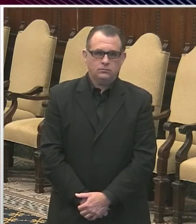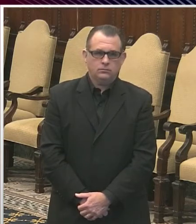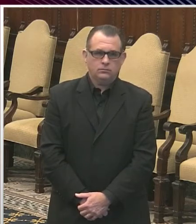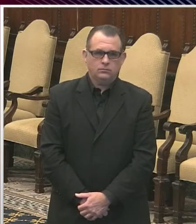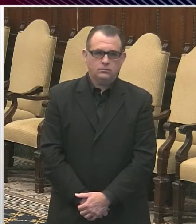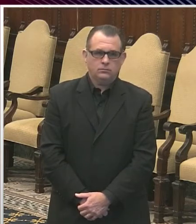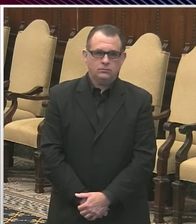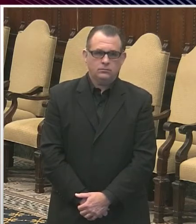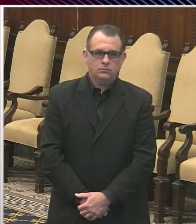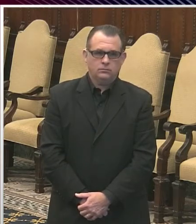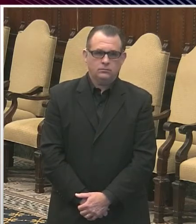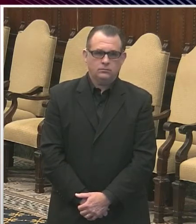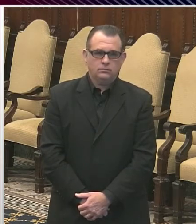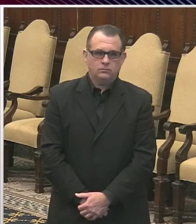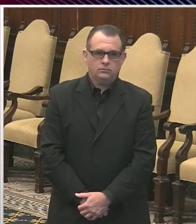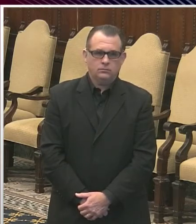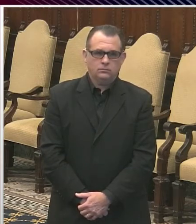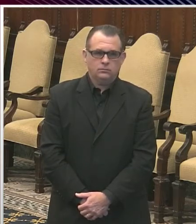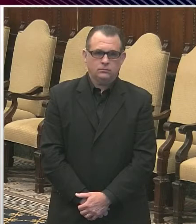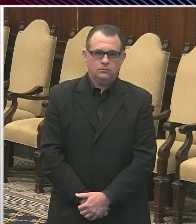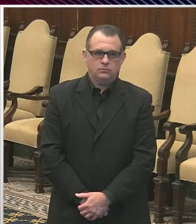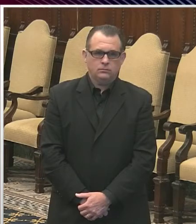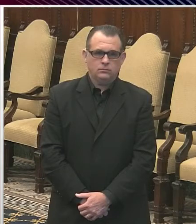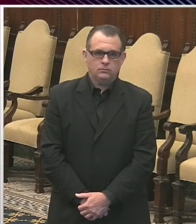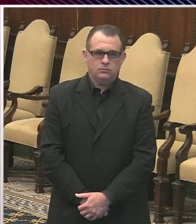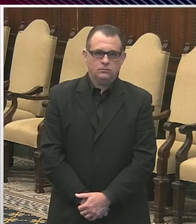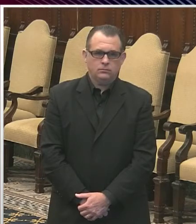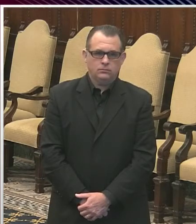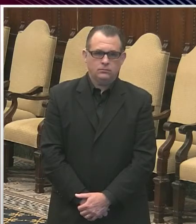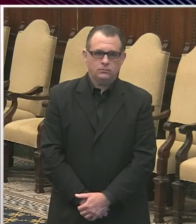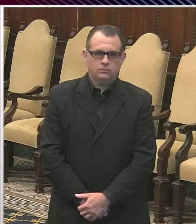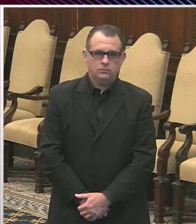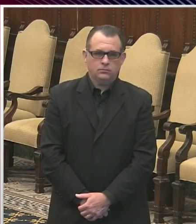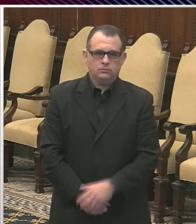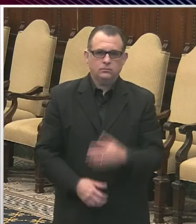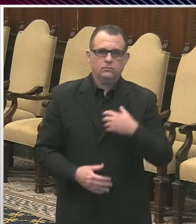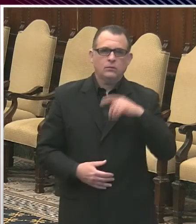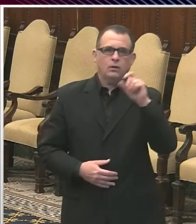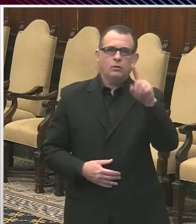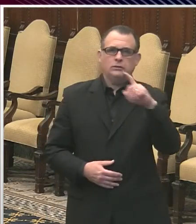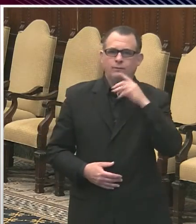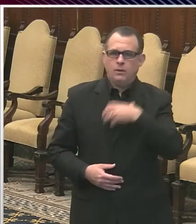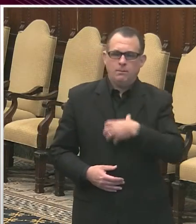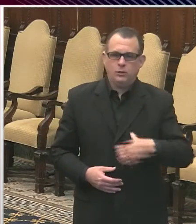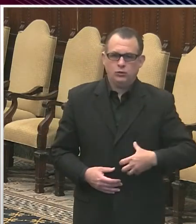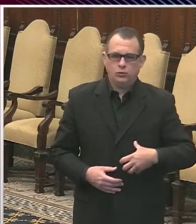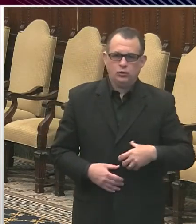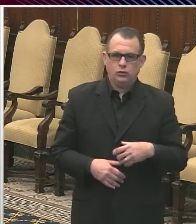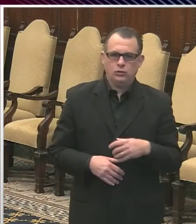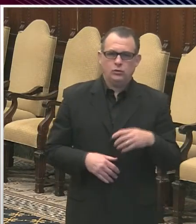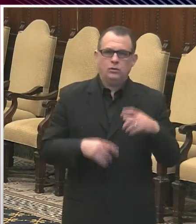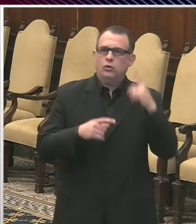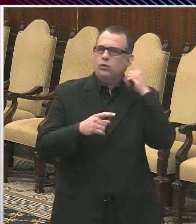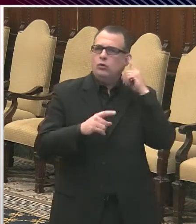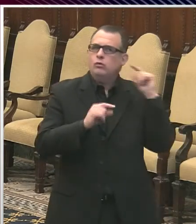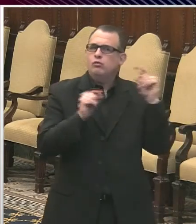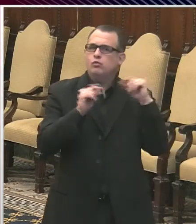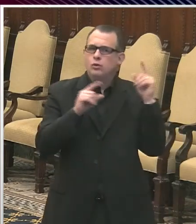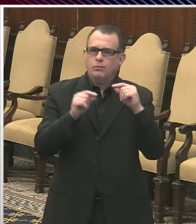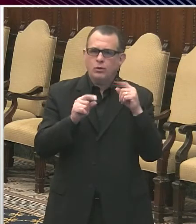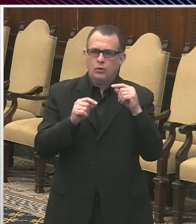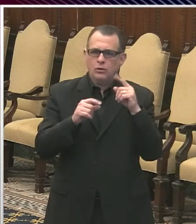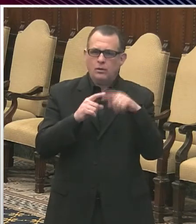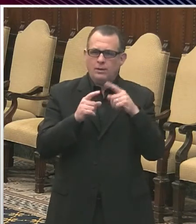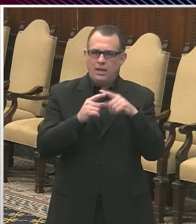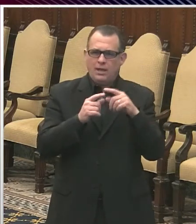tiene alguna información sobre esto. My question is for the mayor. This week there's been rumors going around that the school district has